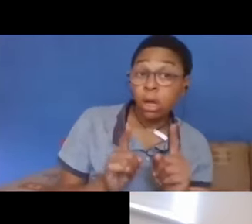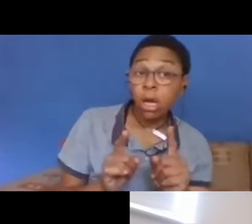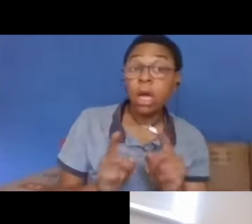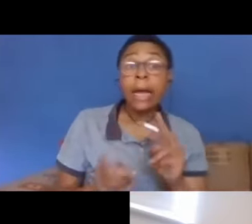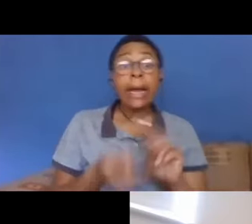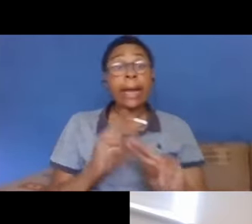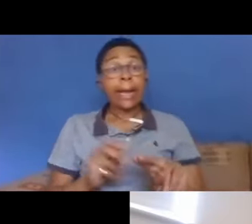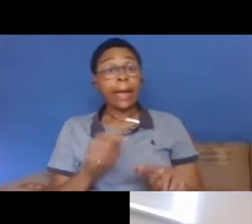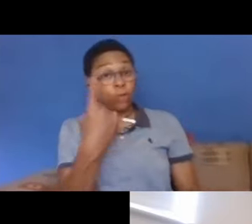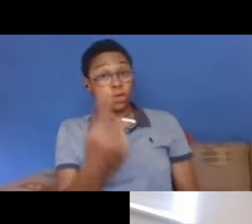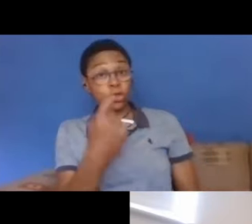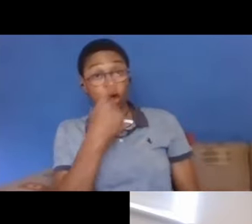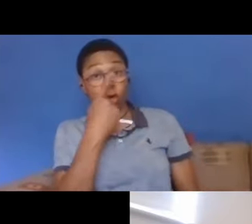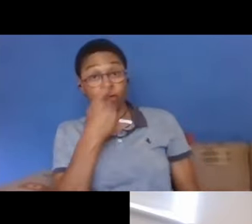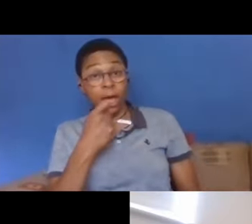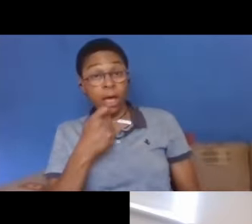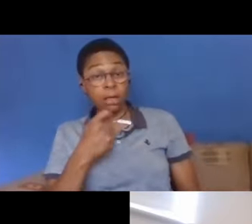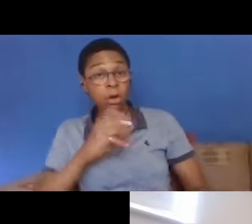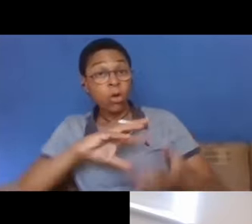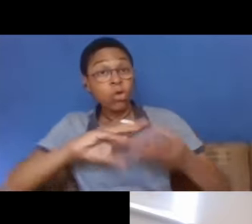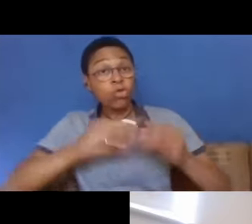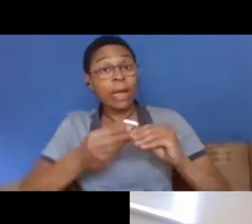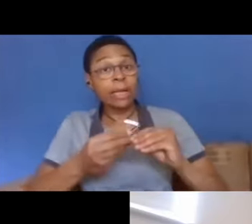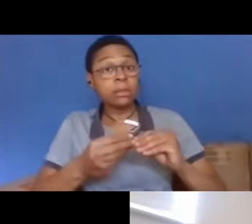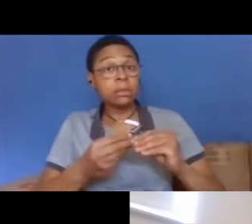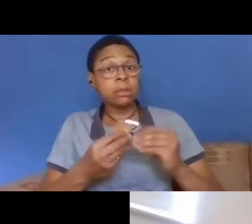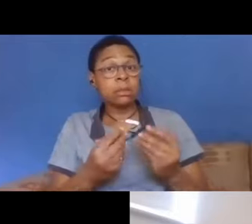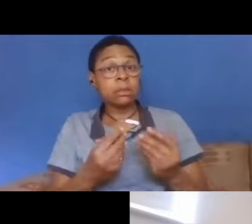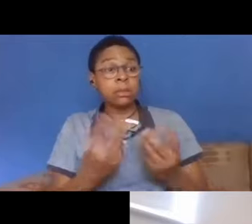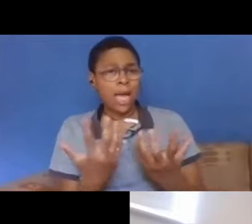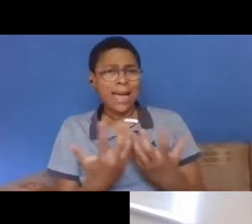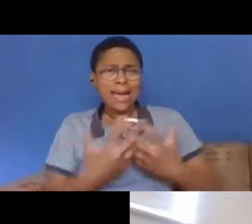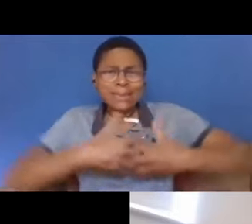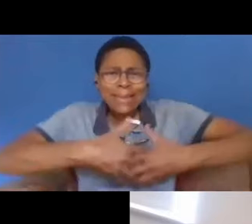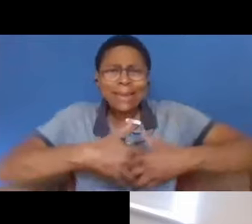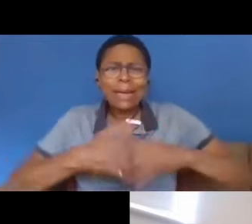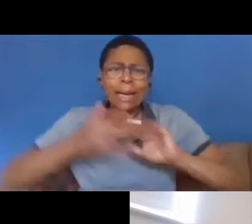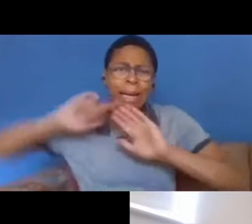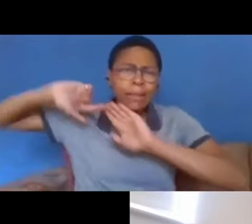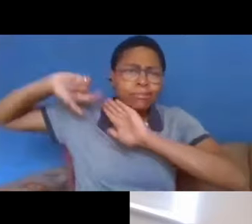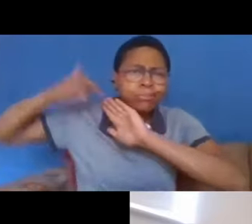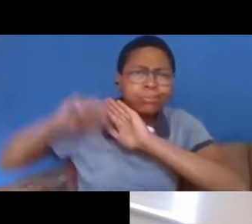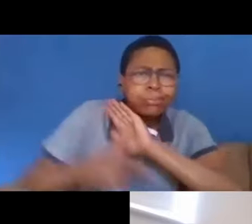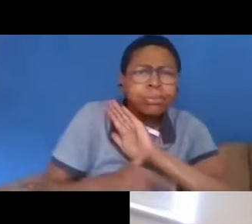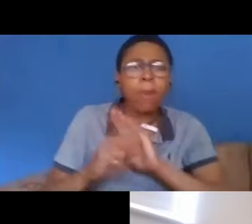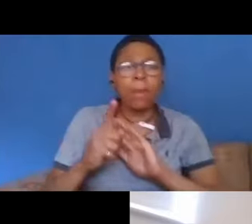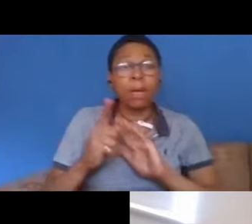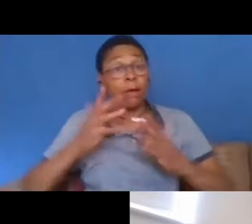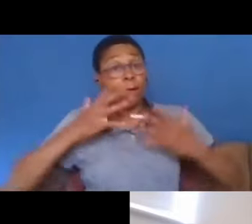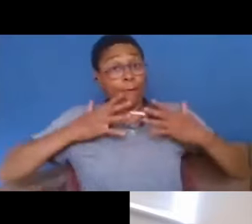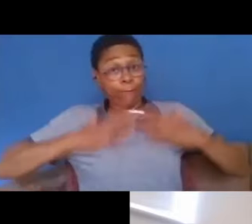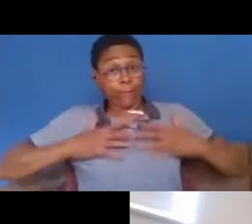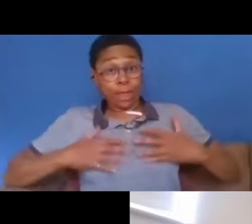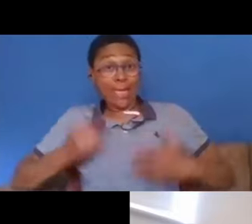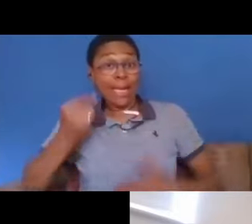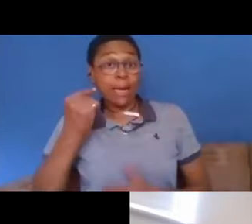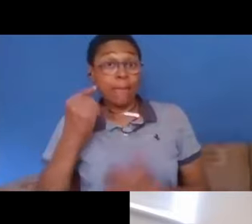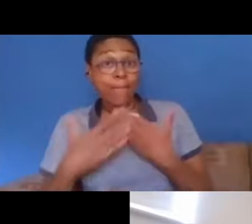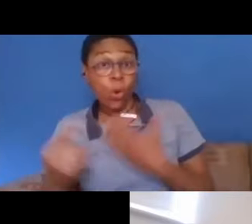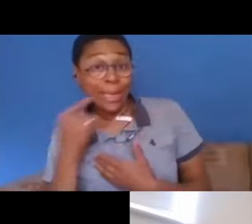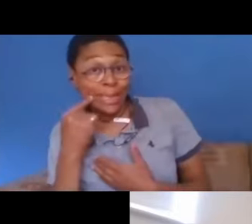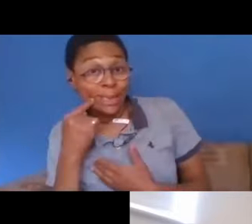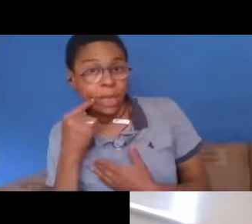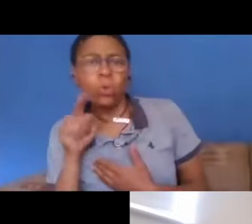class technically hard but physically easier, you're really helping the dancers there. So it's